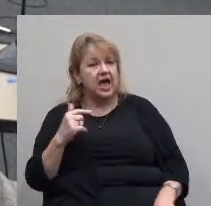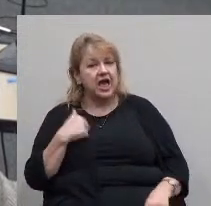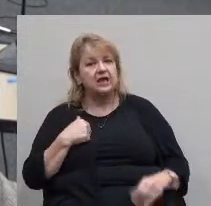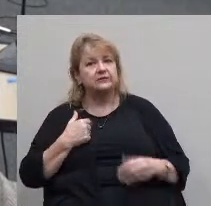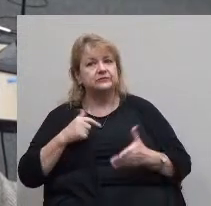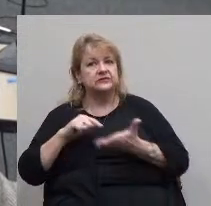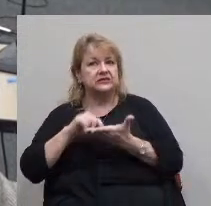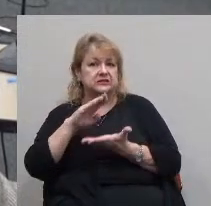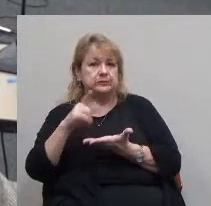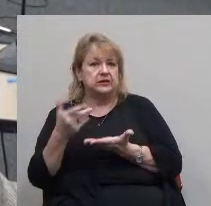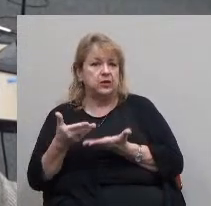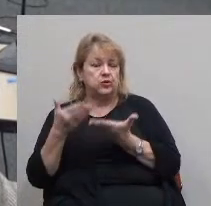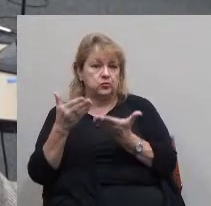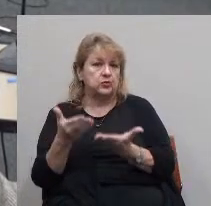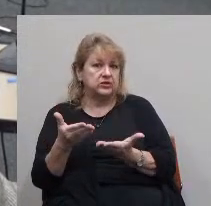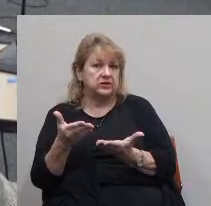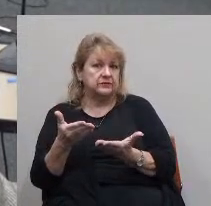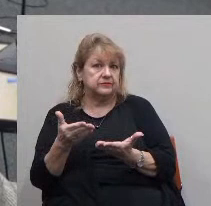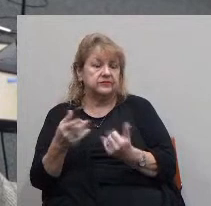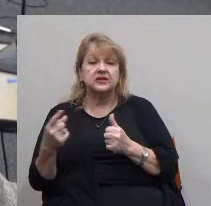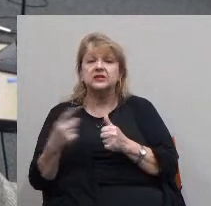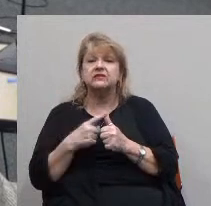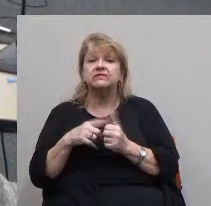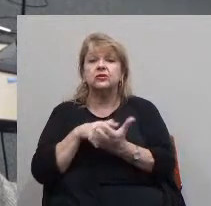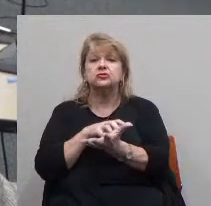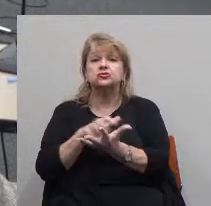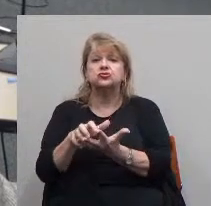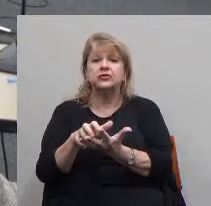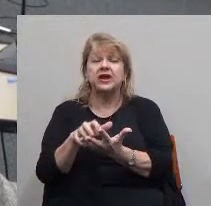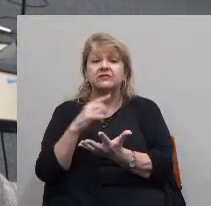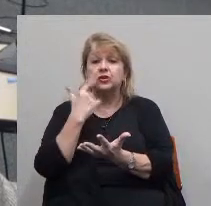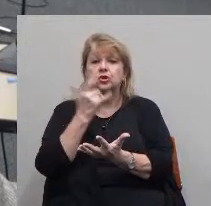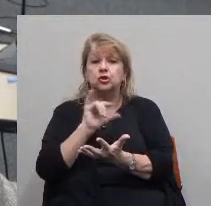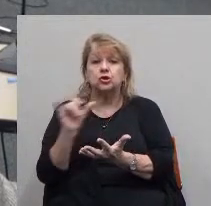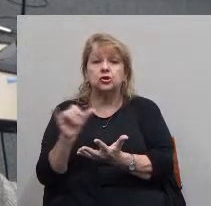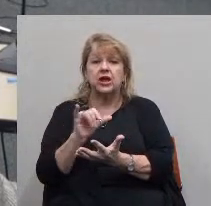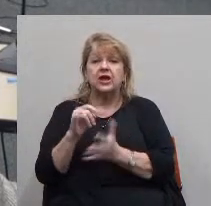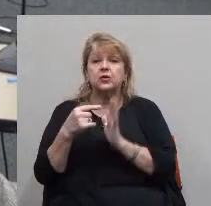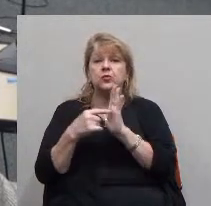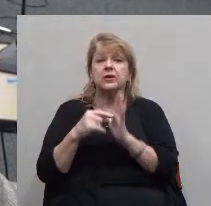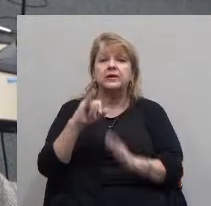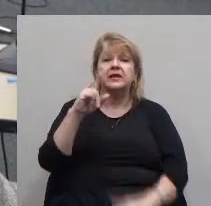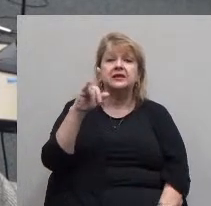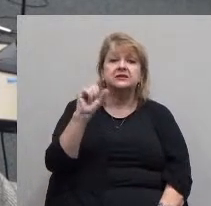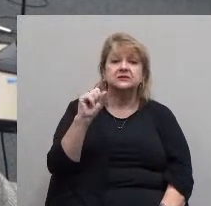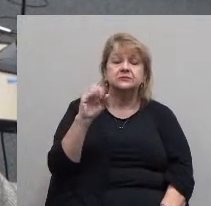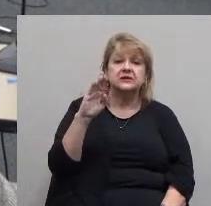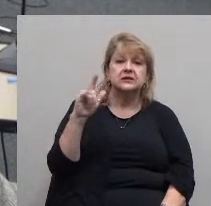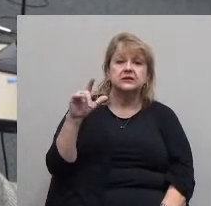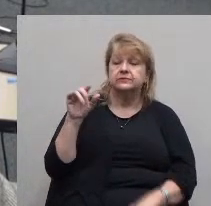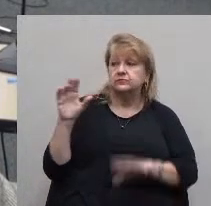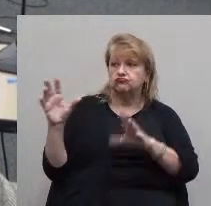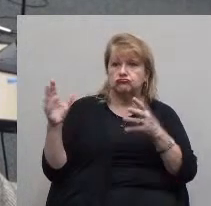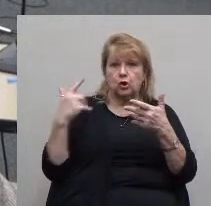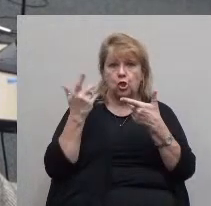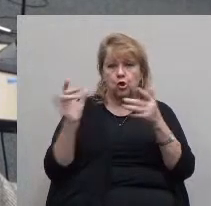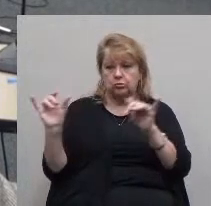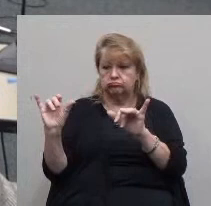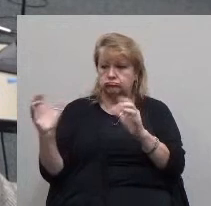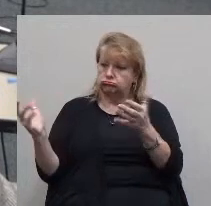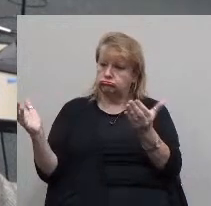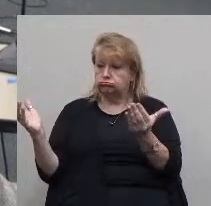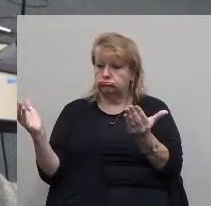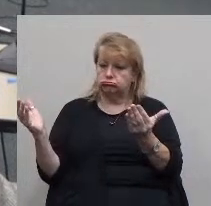going to run this bill. And the initial draft looked a lot like Representative Ilg's bill. And